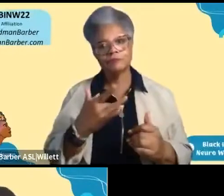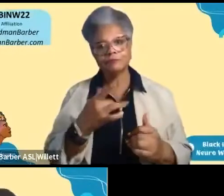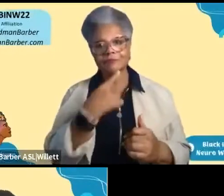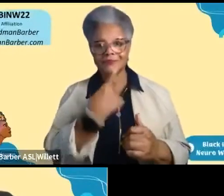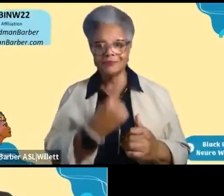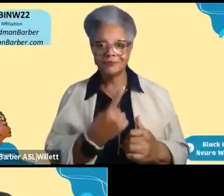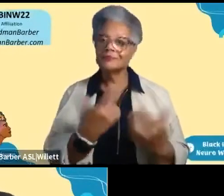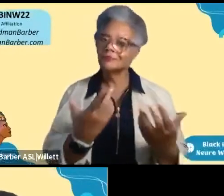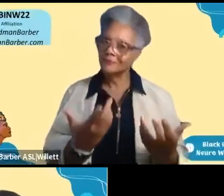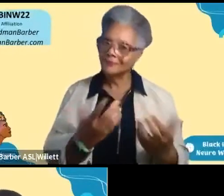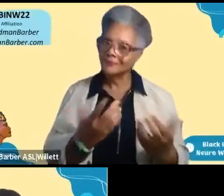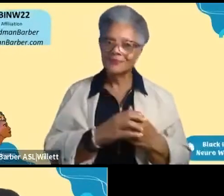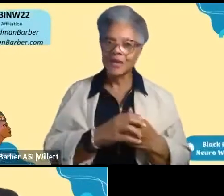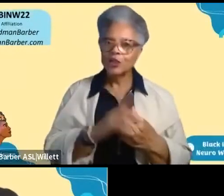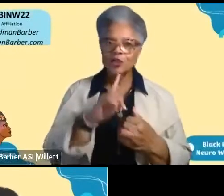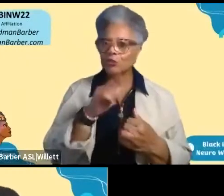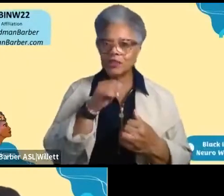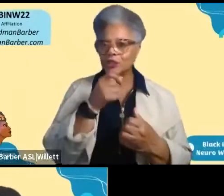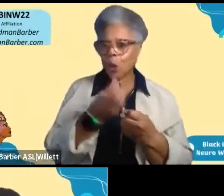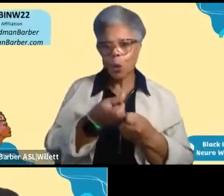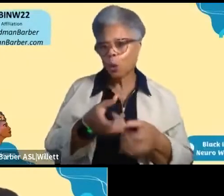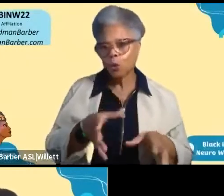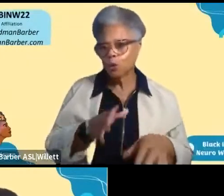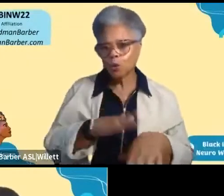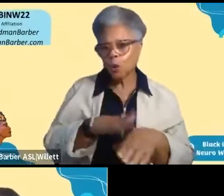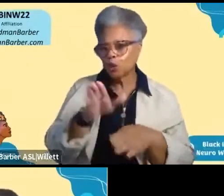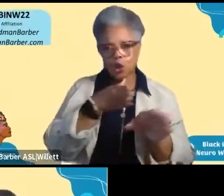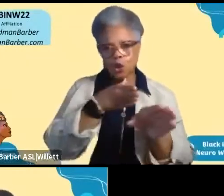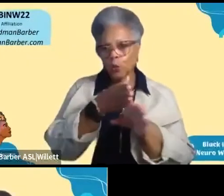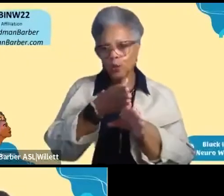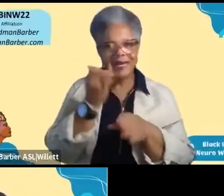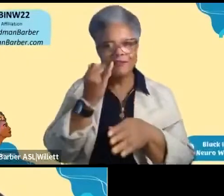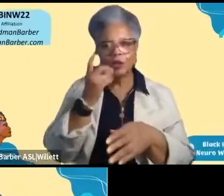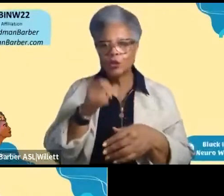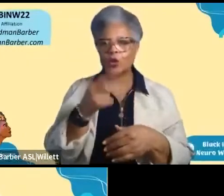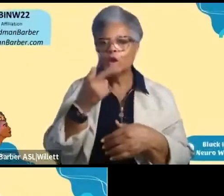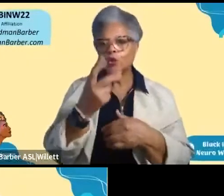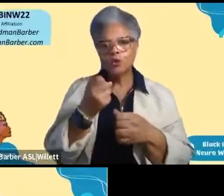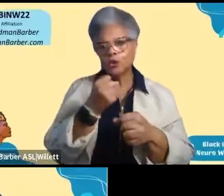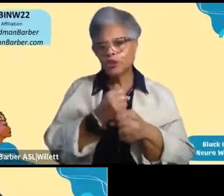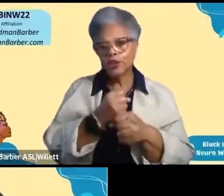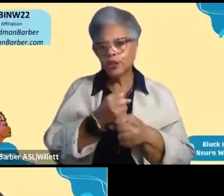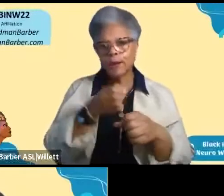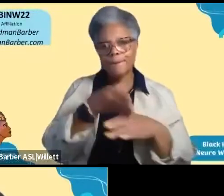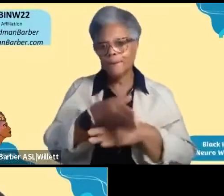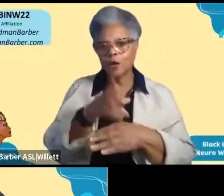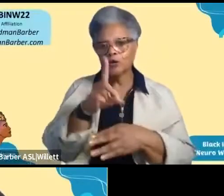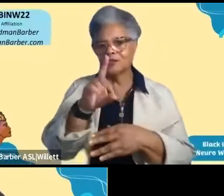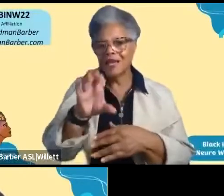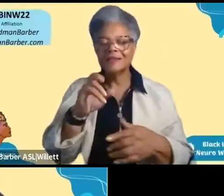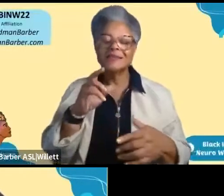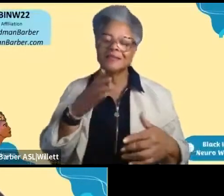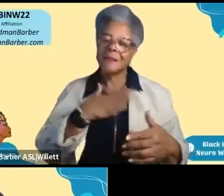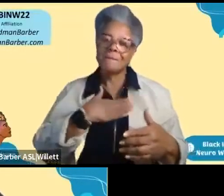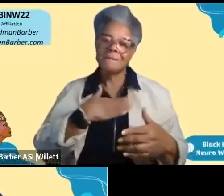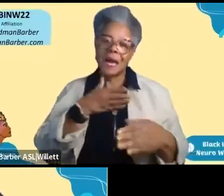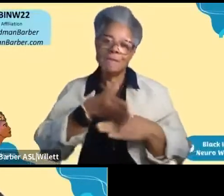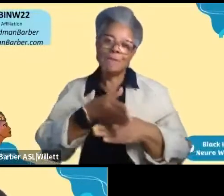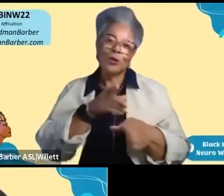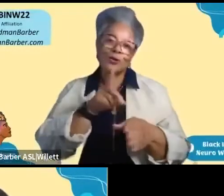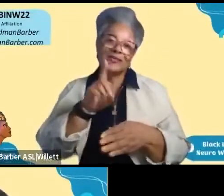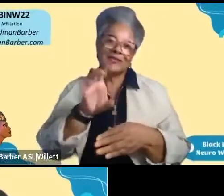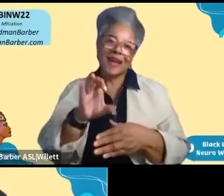you know, you don't really lose out on your career if you do a two-year postdoc. It's just my postdoc turned out to be a lot